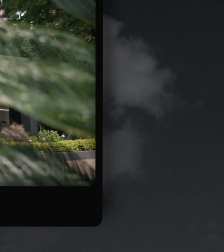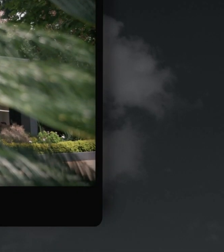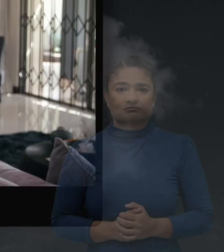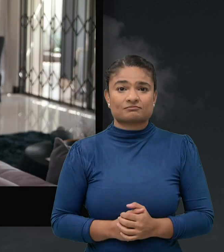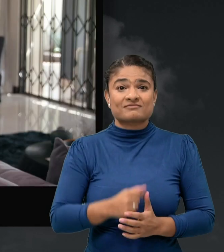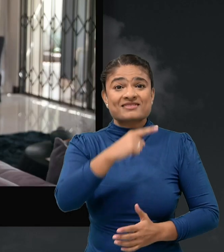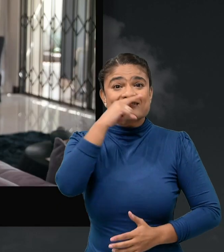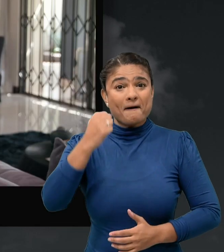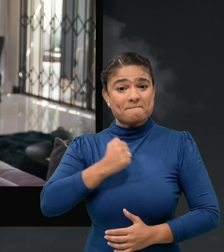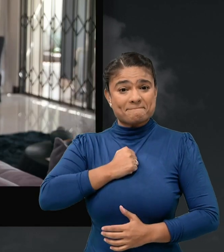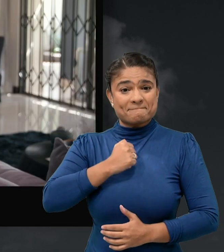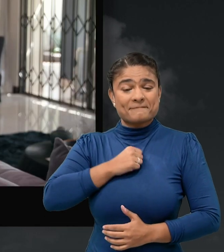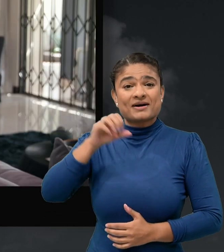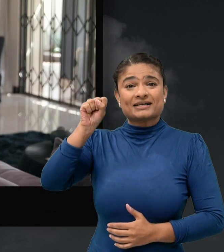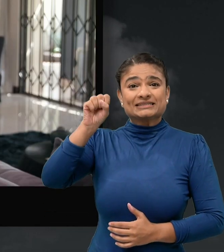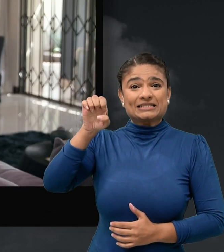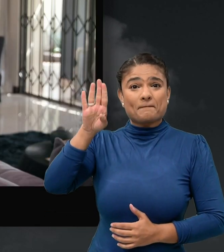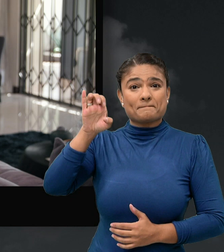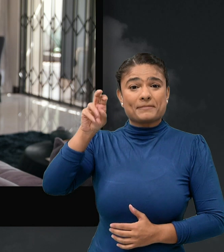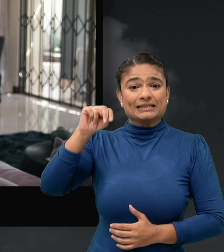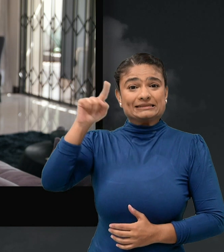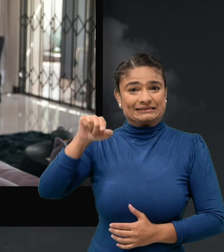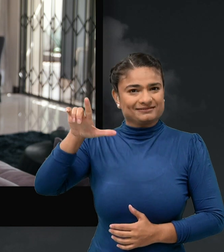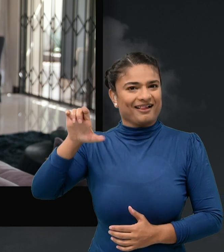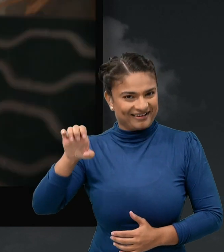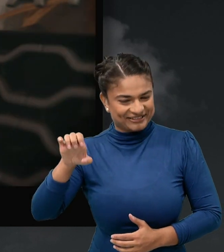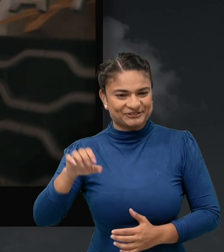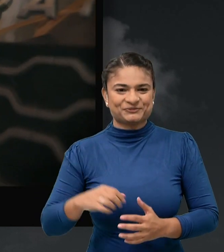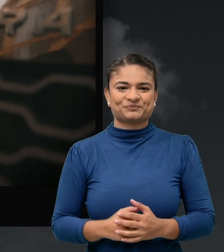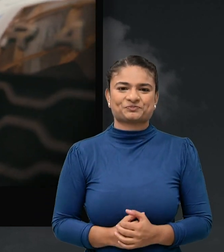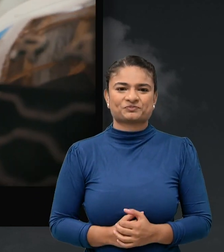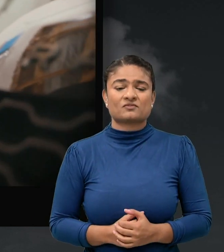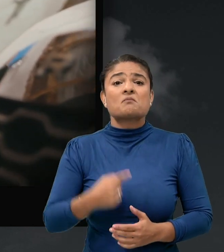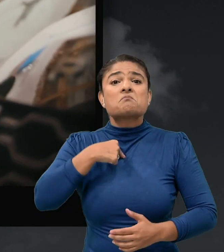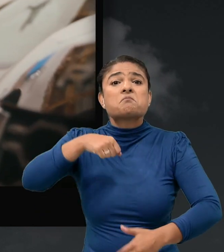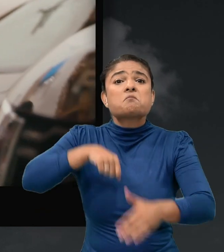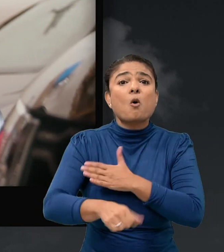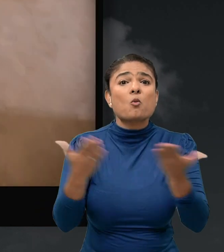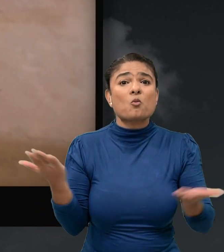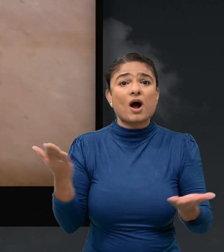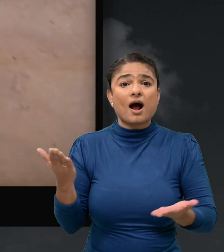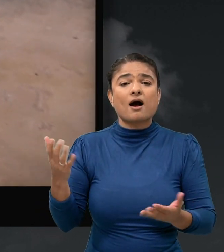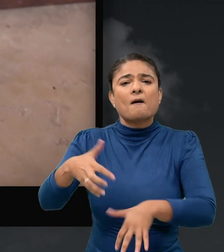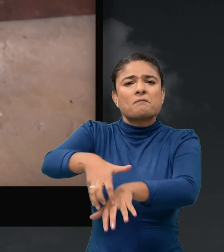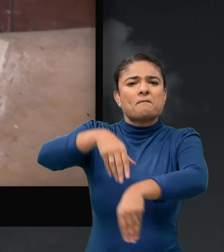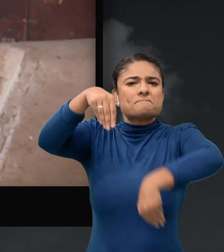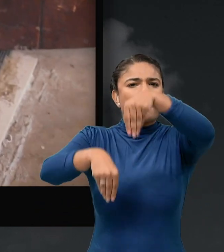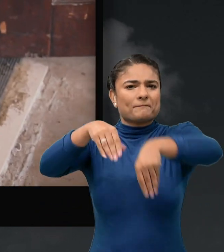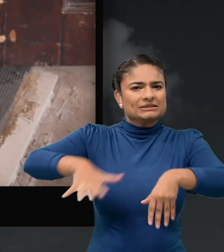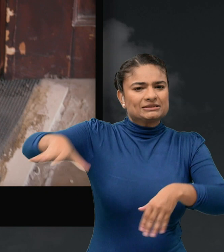My name is Sebenzile Matsebula, born in